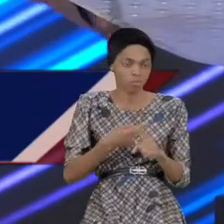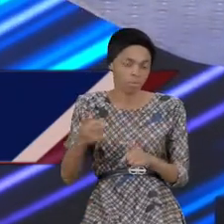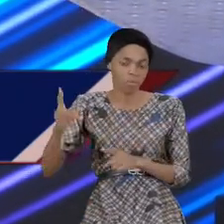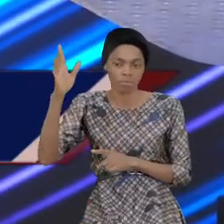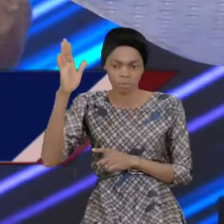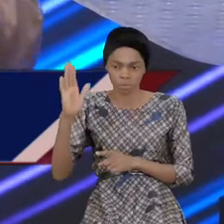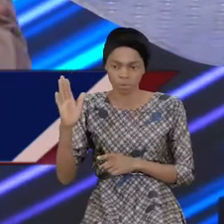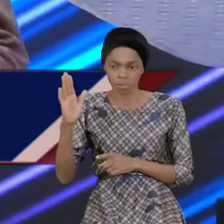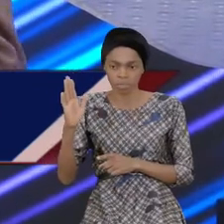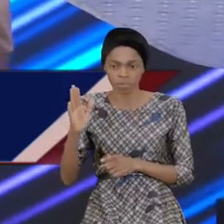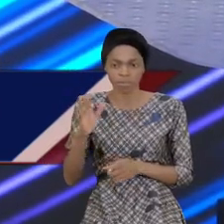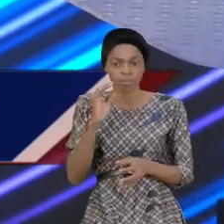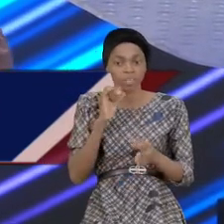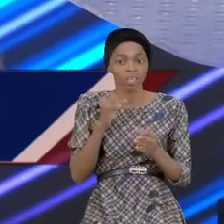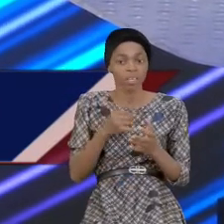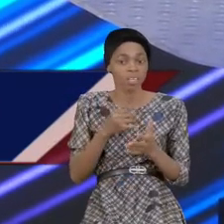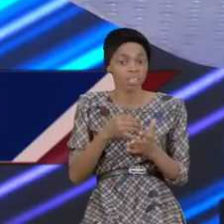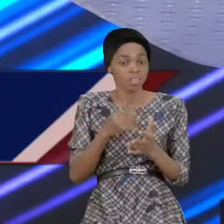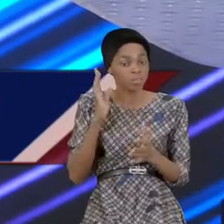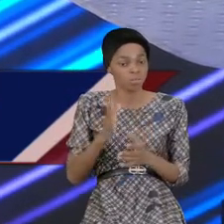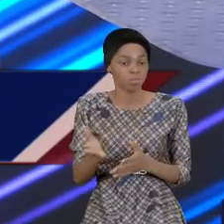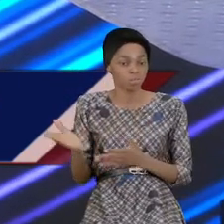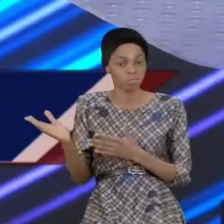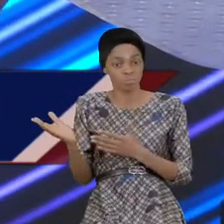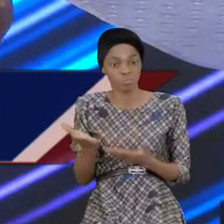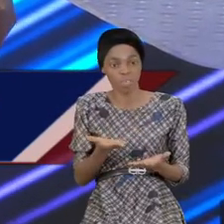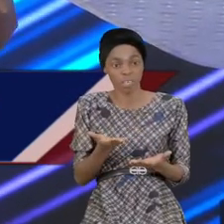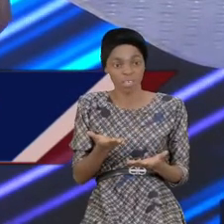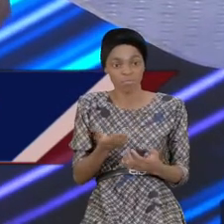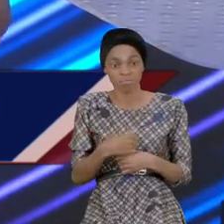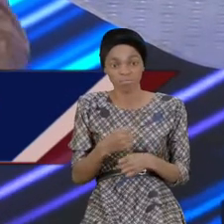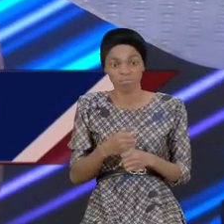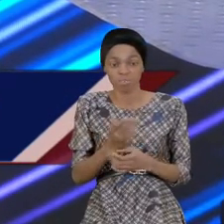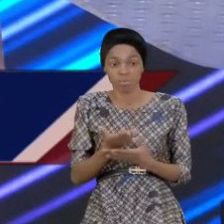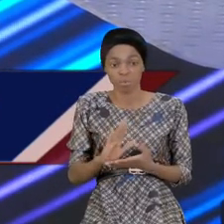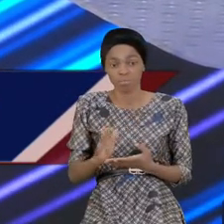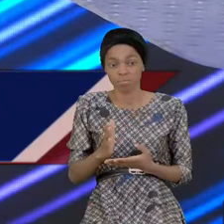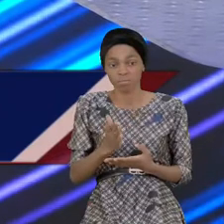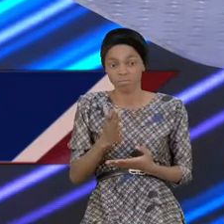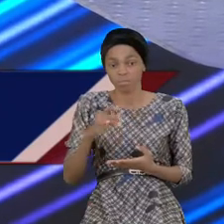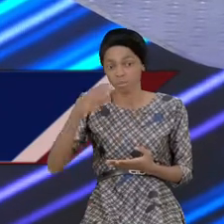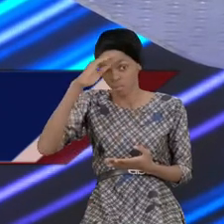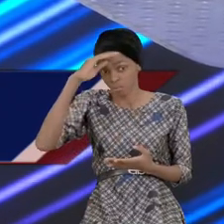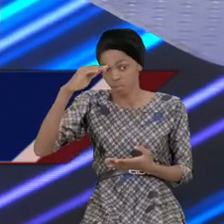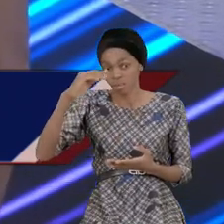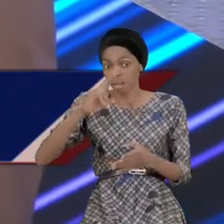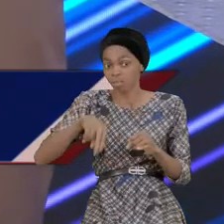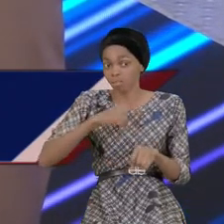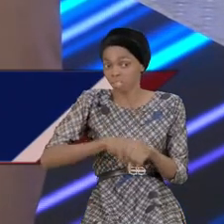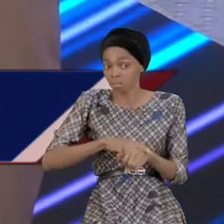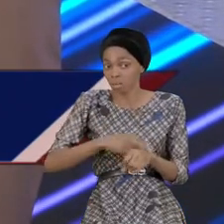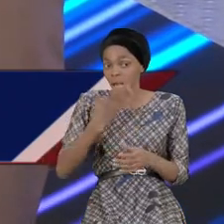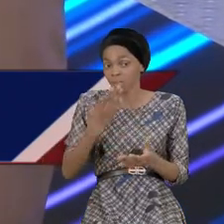God. It may produce some humanly good resource. If I didn't fight